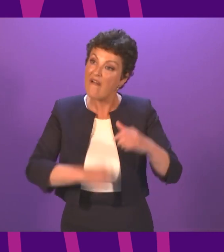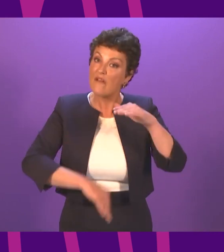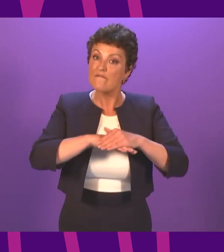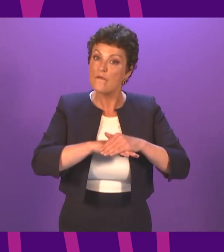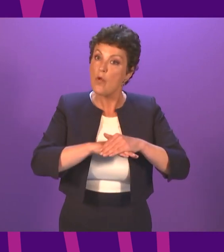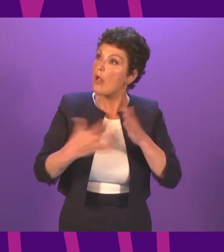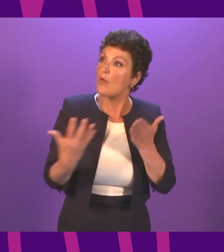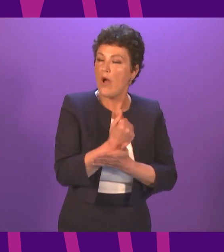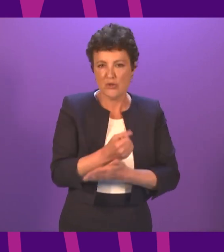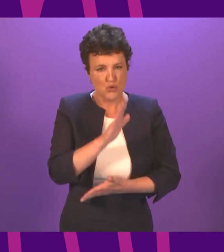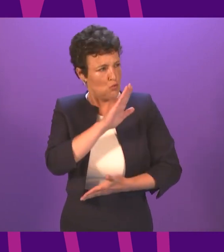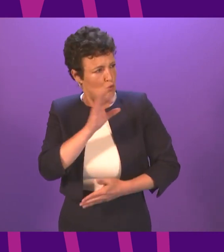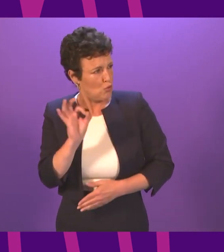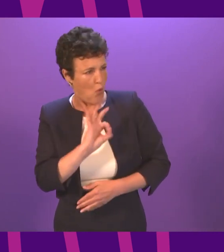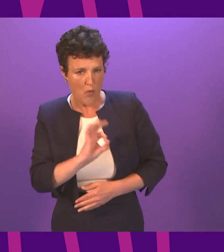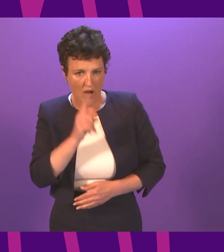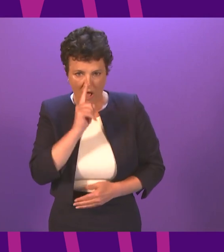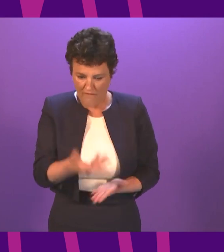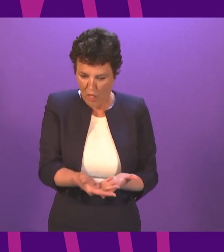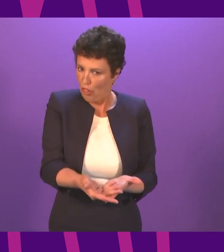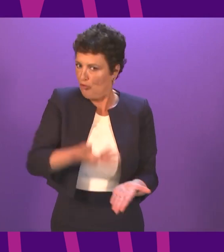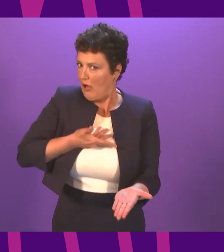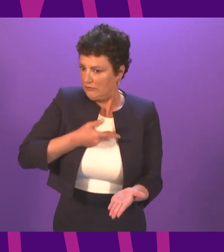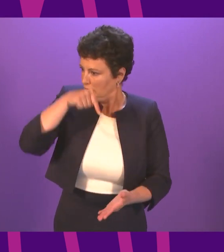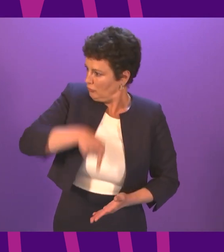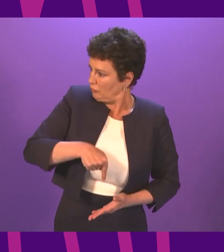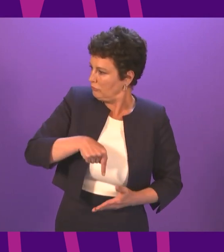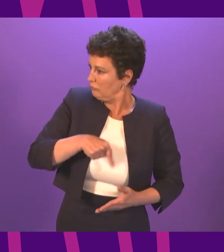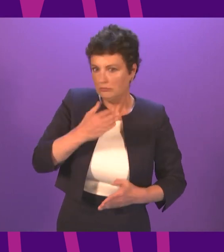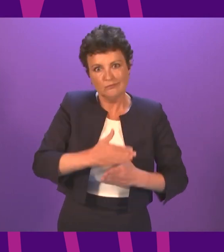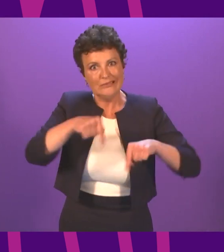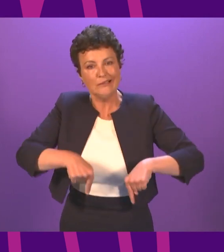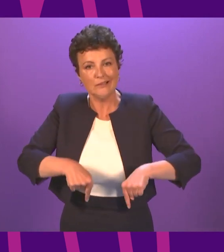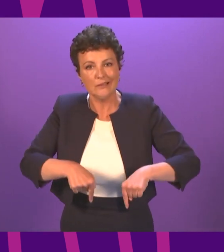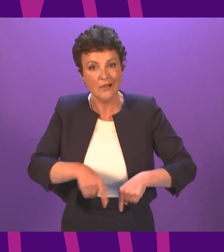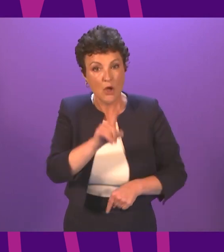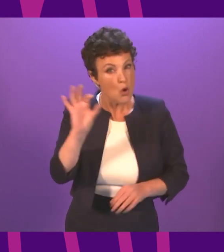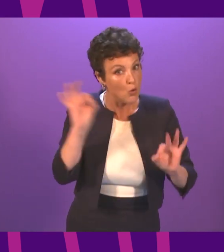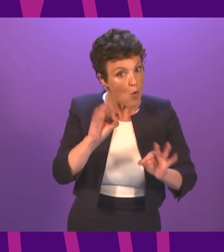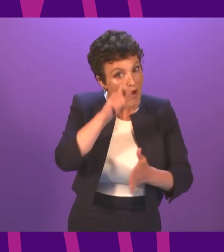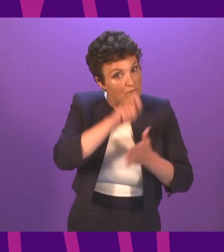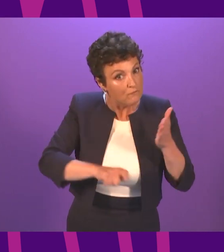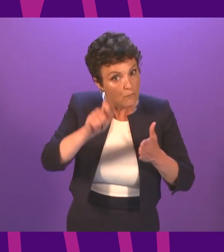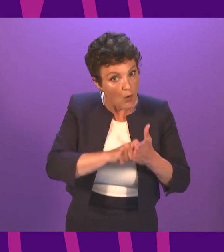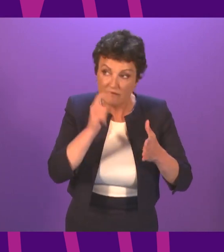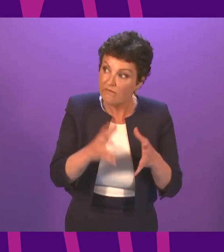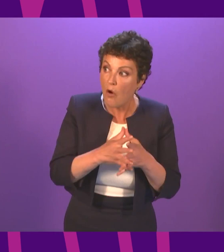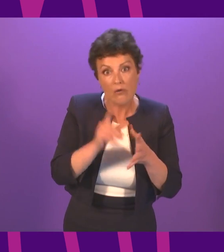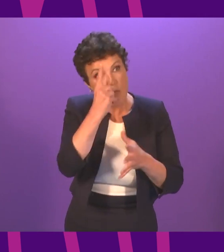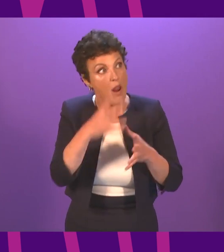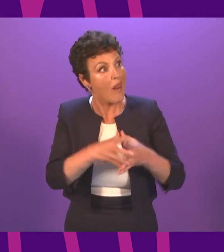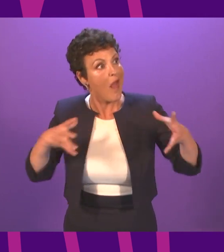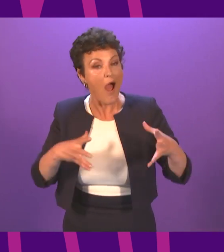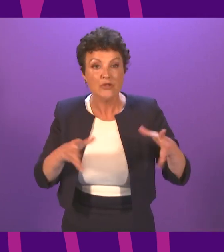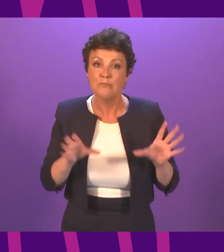this office. Most people didn't vote for the largest party, so it's important their voices are heard today.